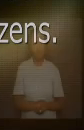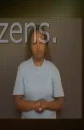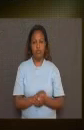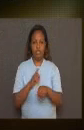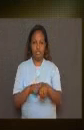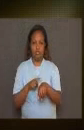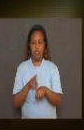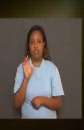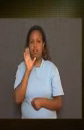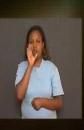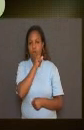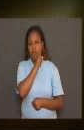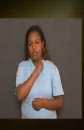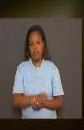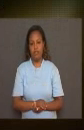Time's up!